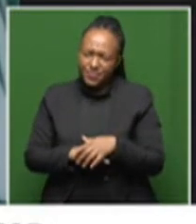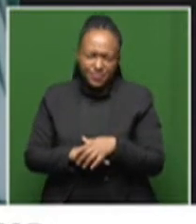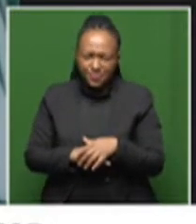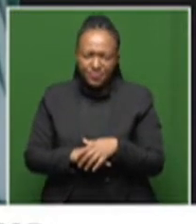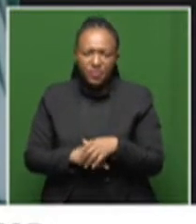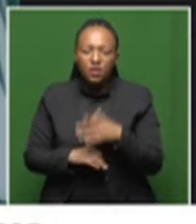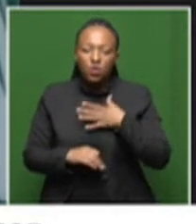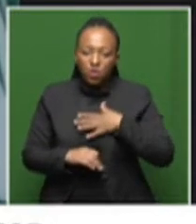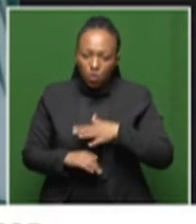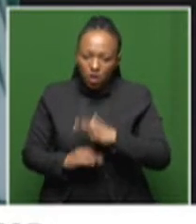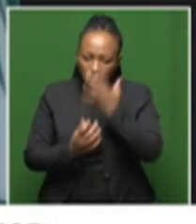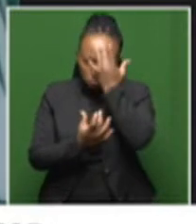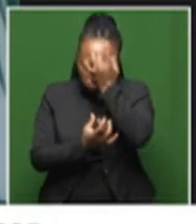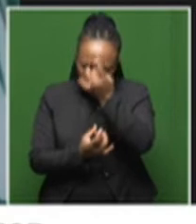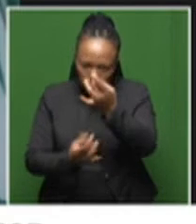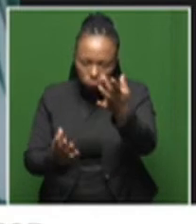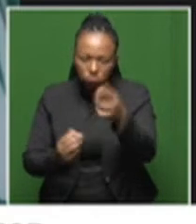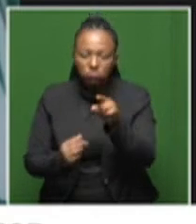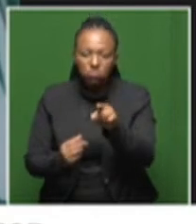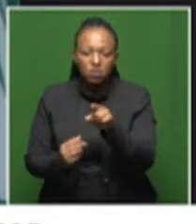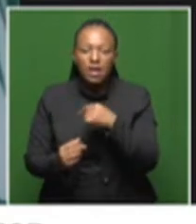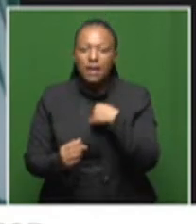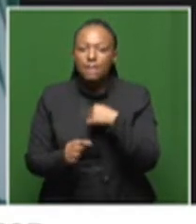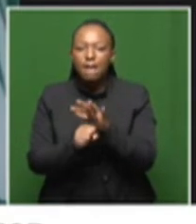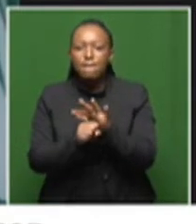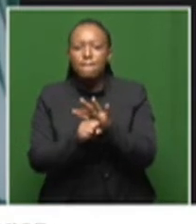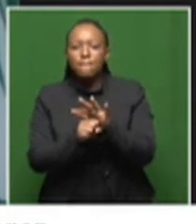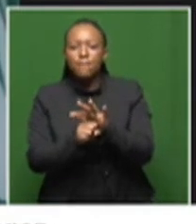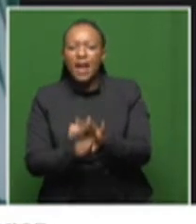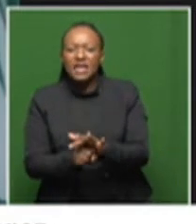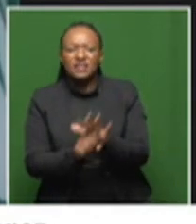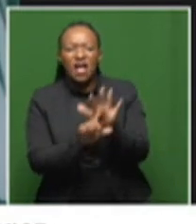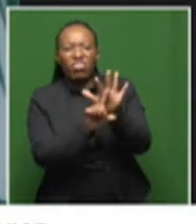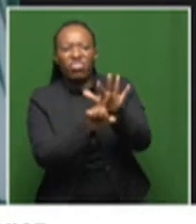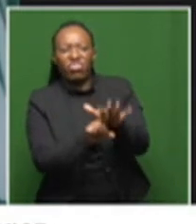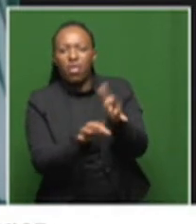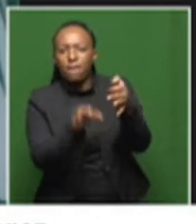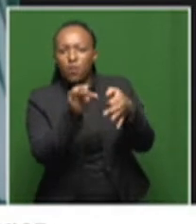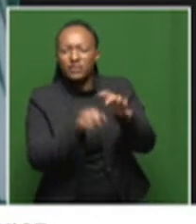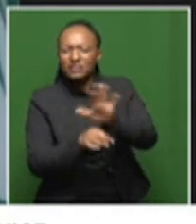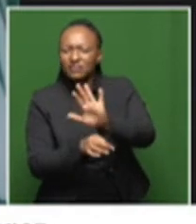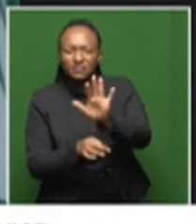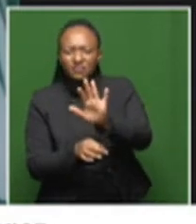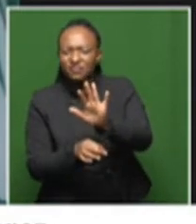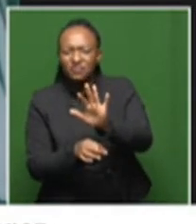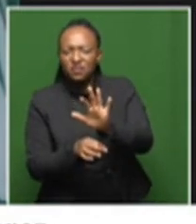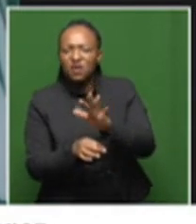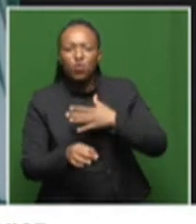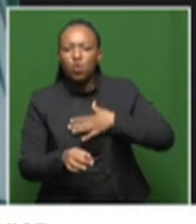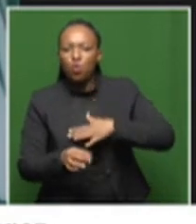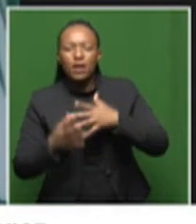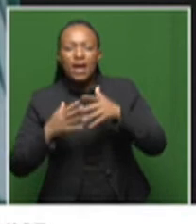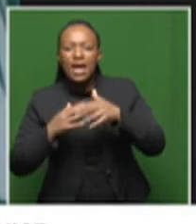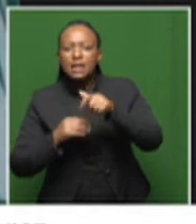actually set the record straight that there isn't, and we do not encourage anyone to want to